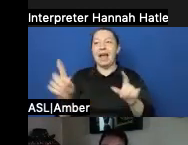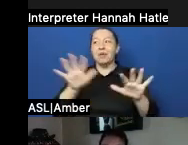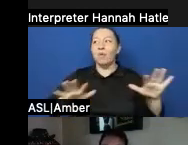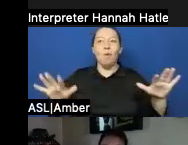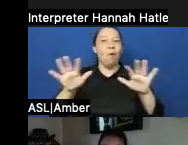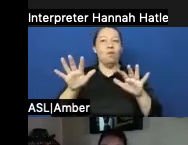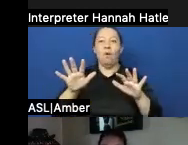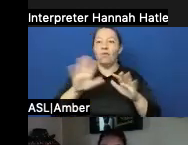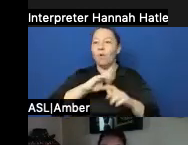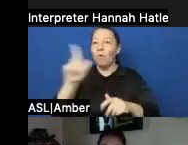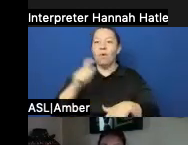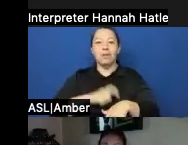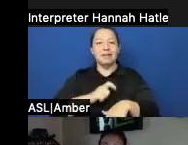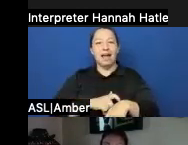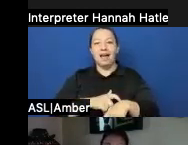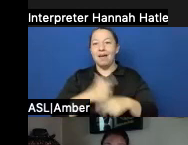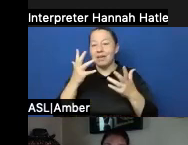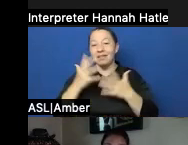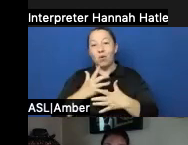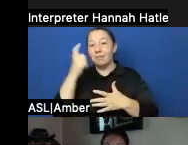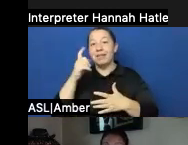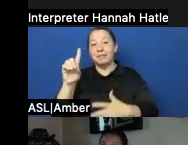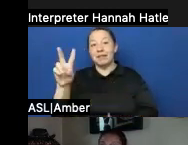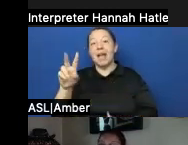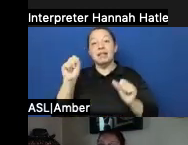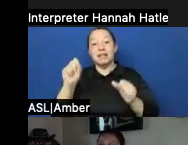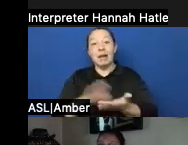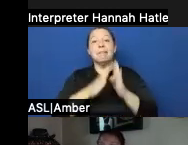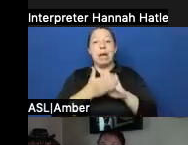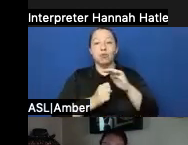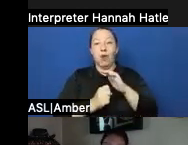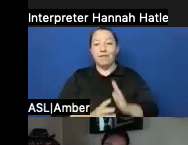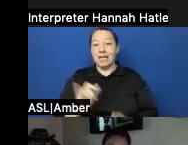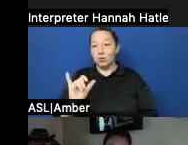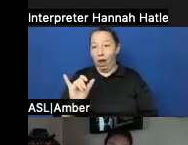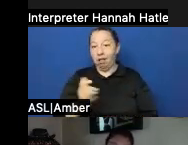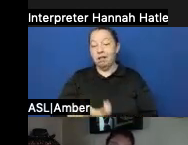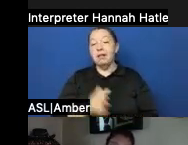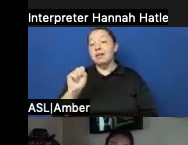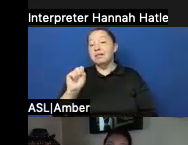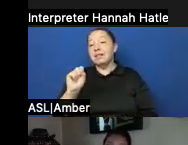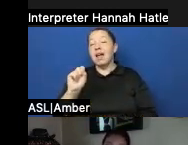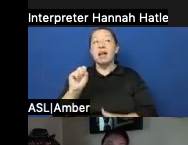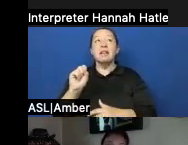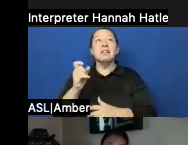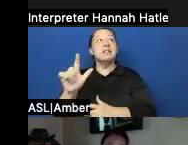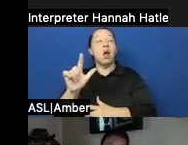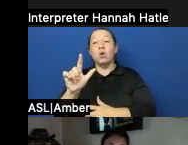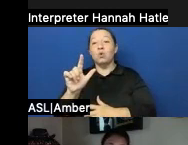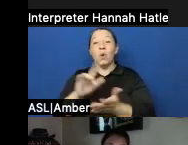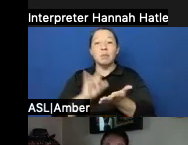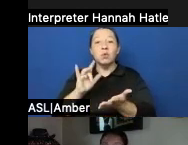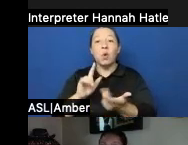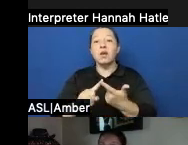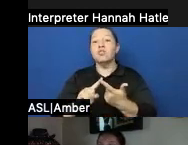very unfortunate because domestic violence can turn into trafficking. Sexual exploitation and sexual violence can turn into long-term